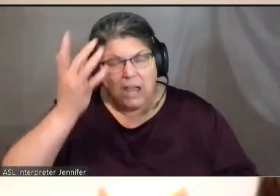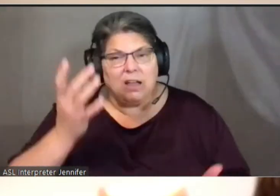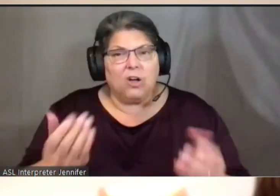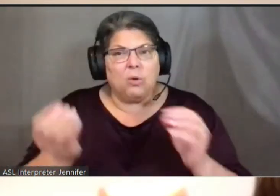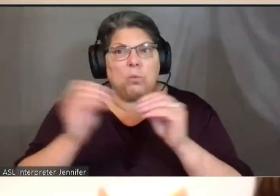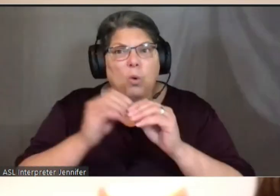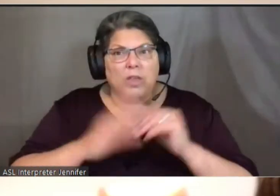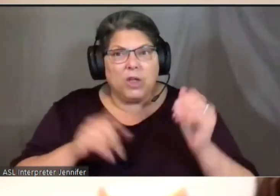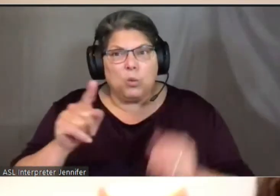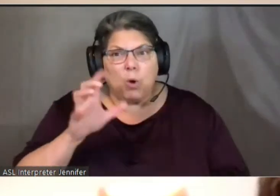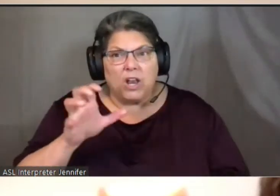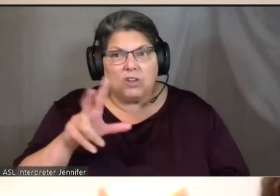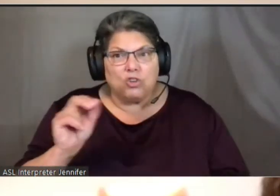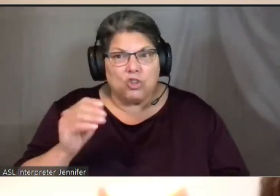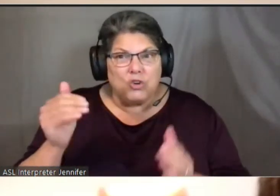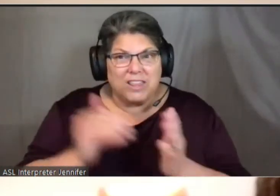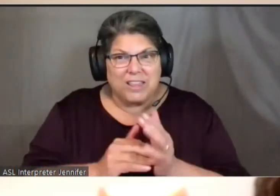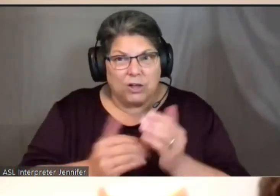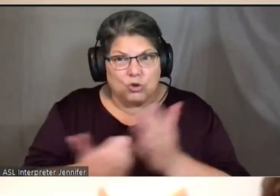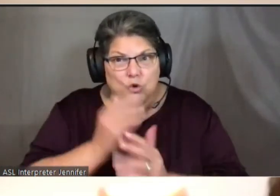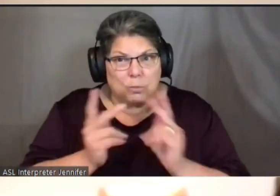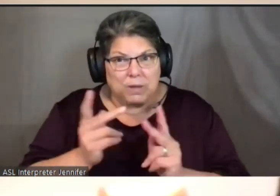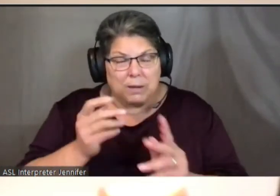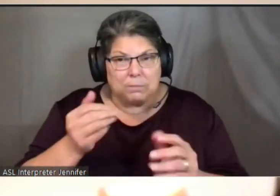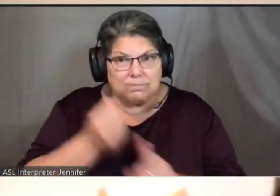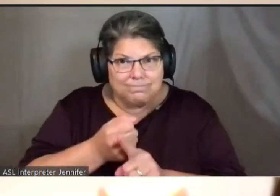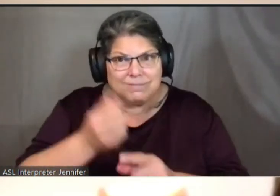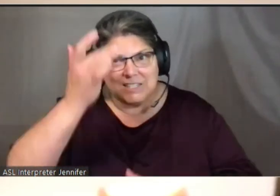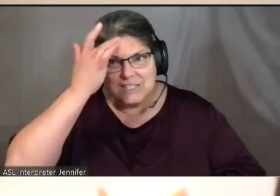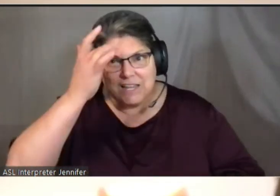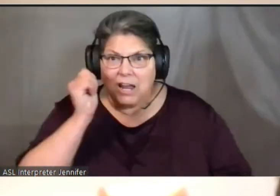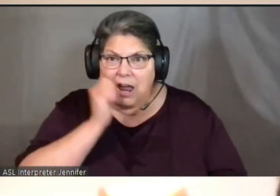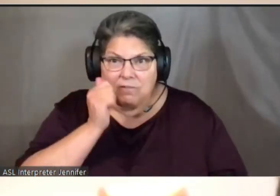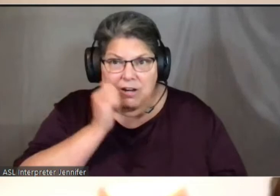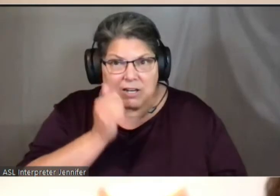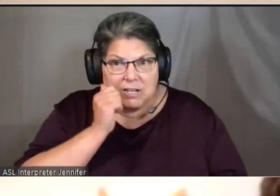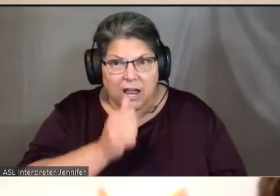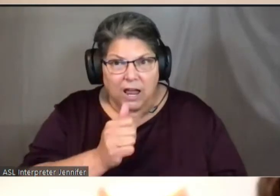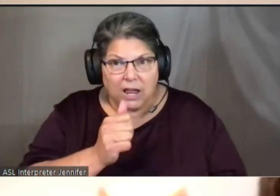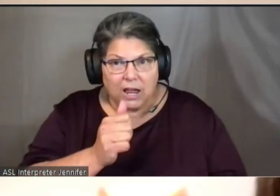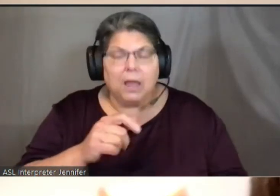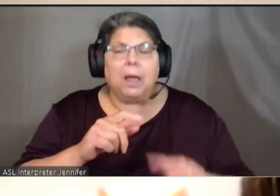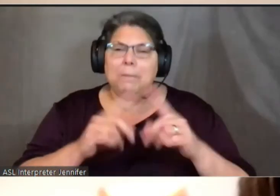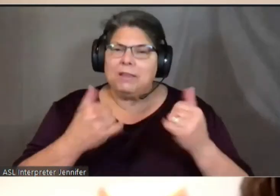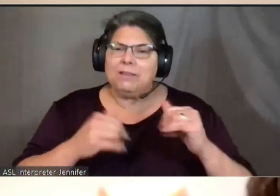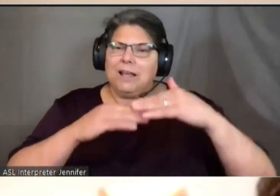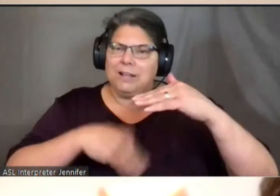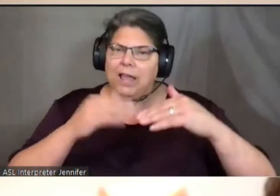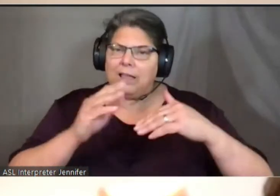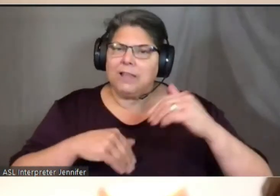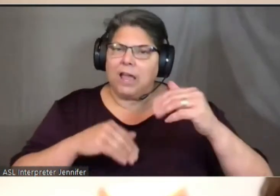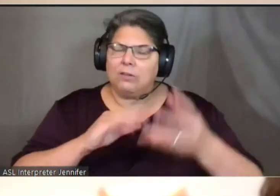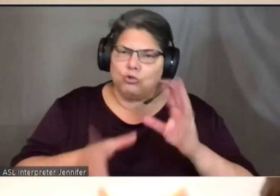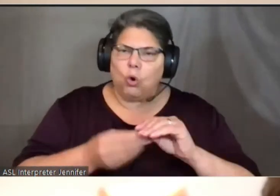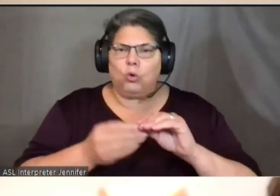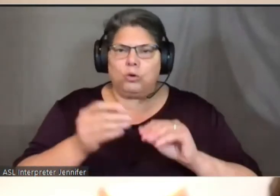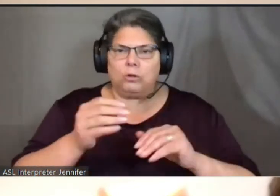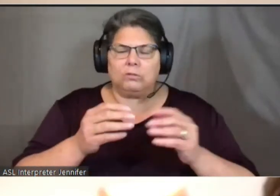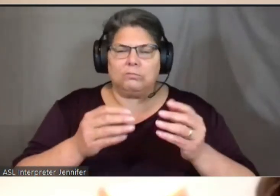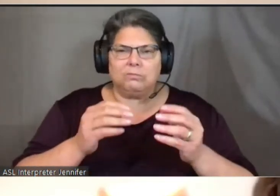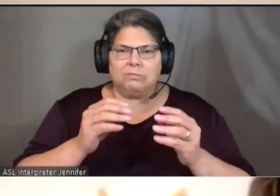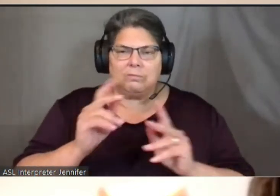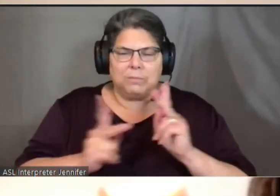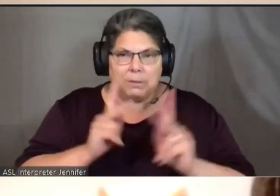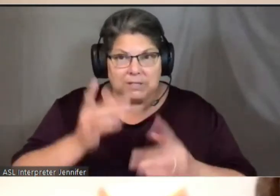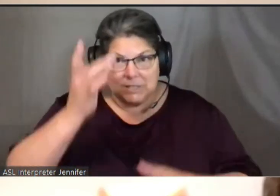330,000 new cases per day, though they still have less total cases and less total deaths.